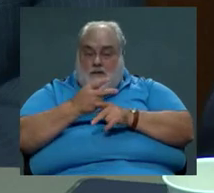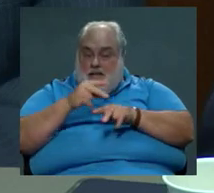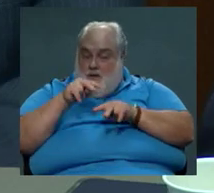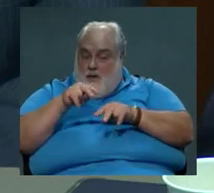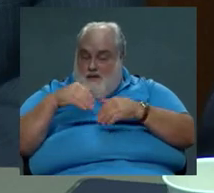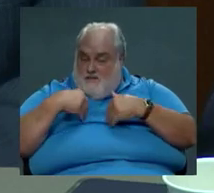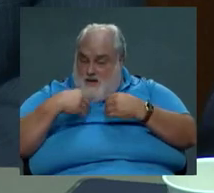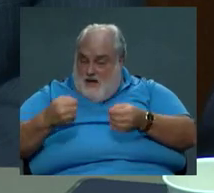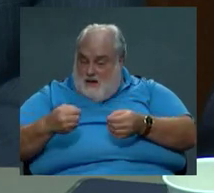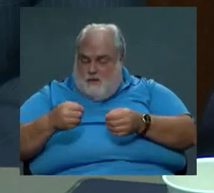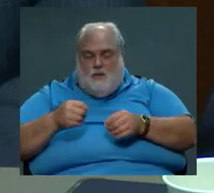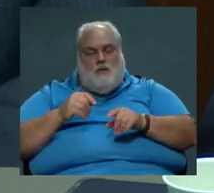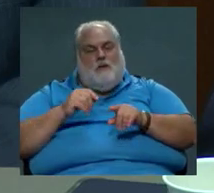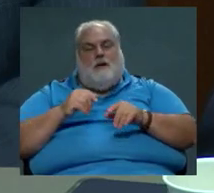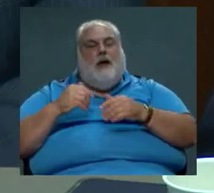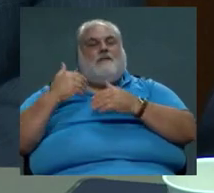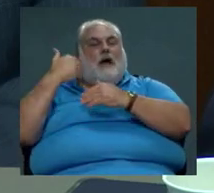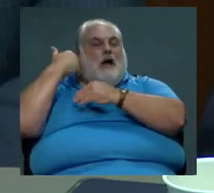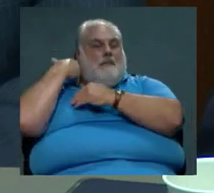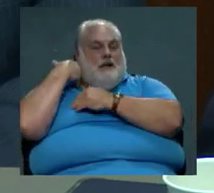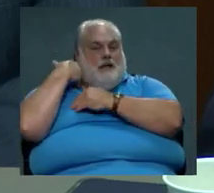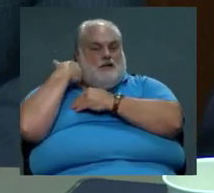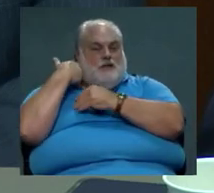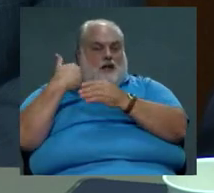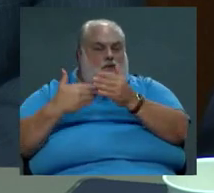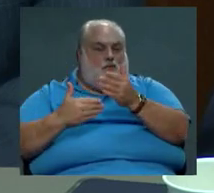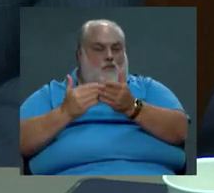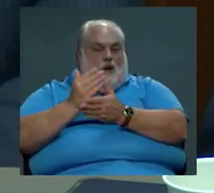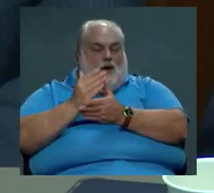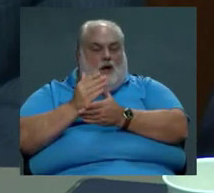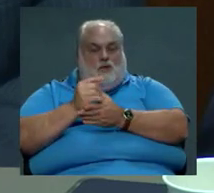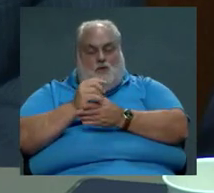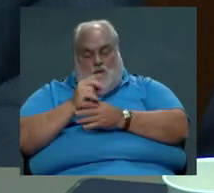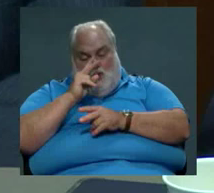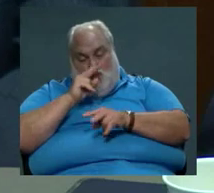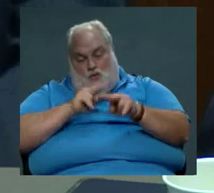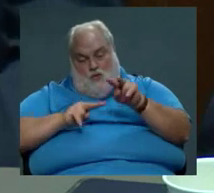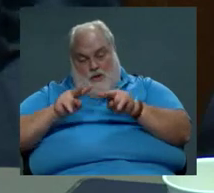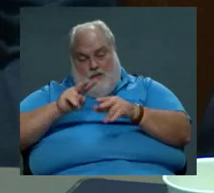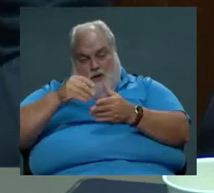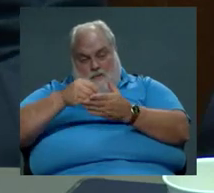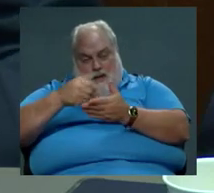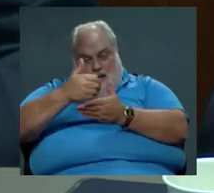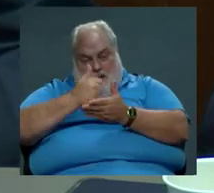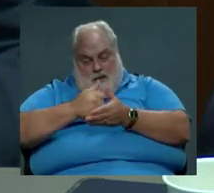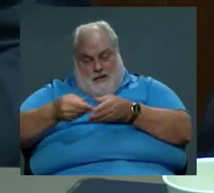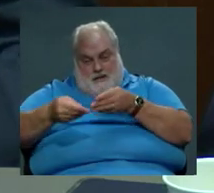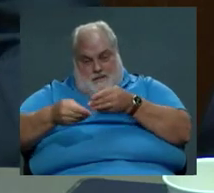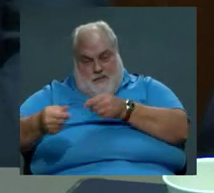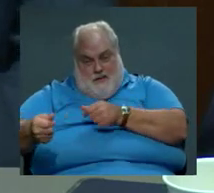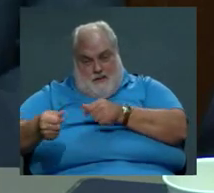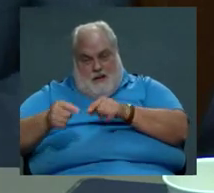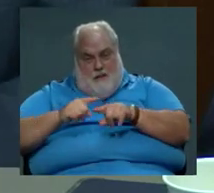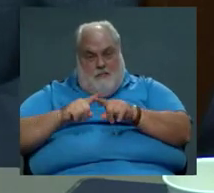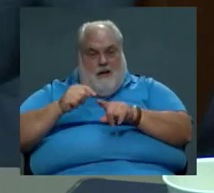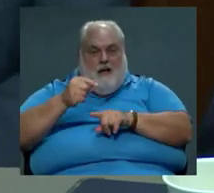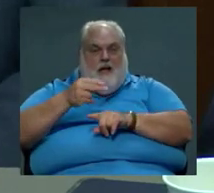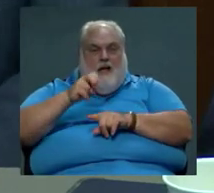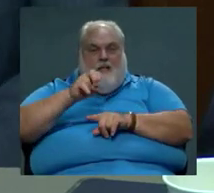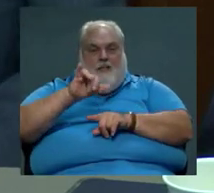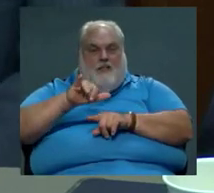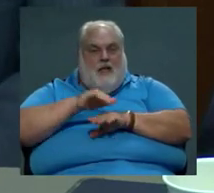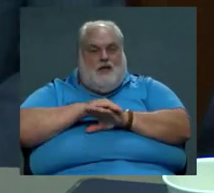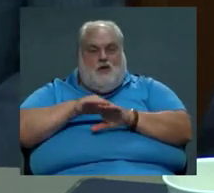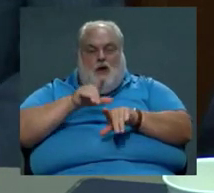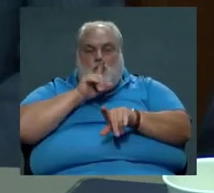the obligation and the right to look at their revenue and expenditures, but